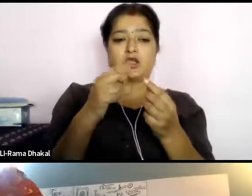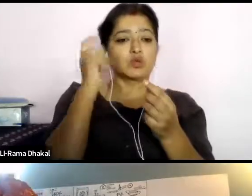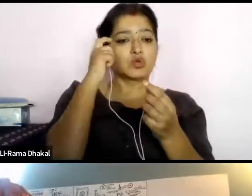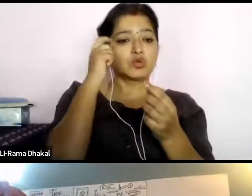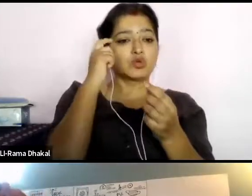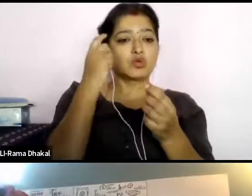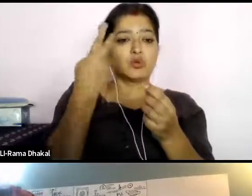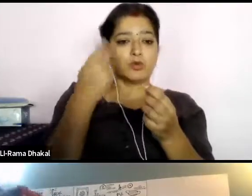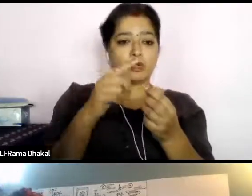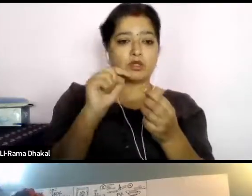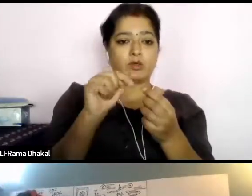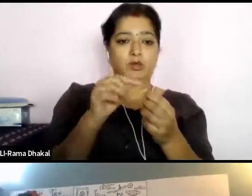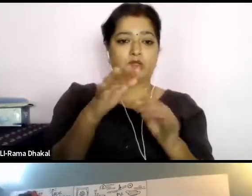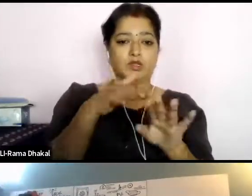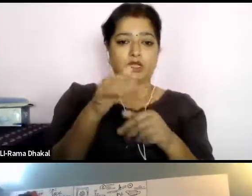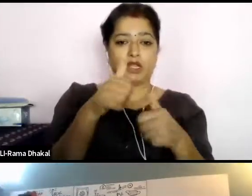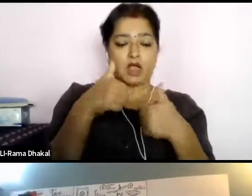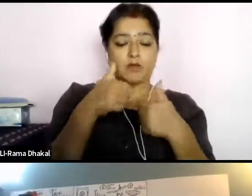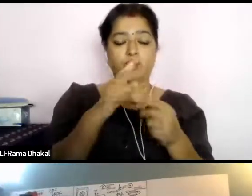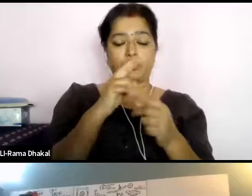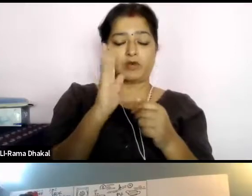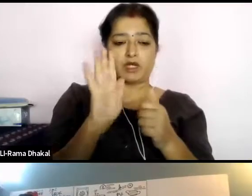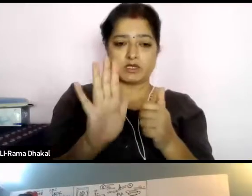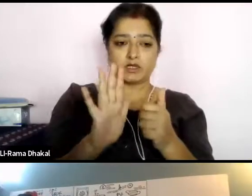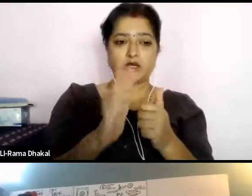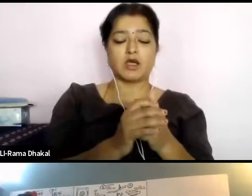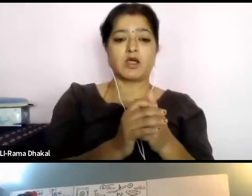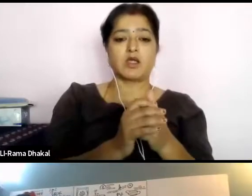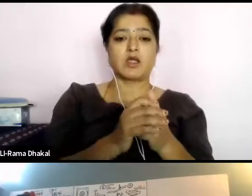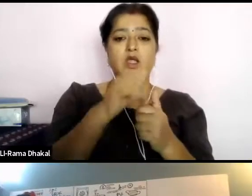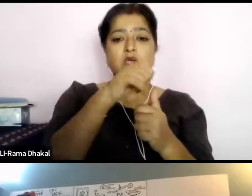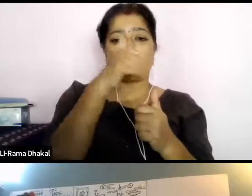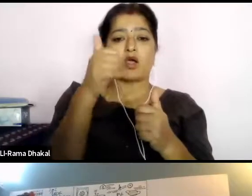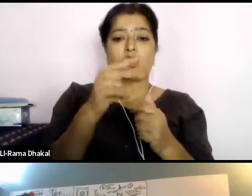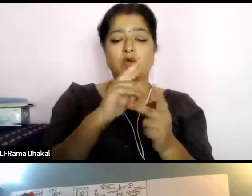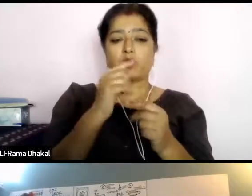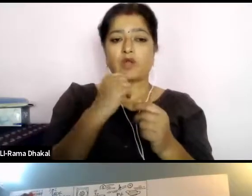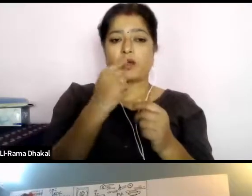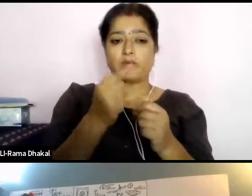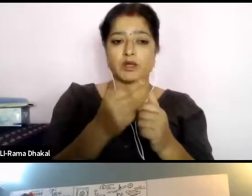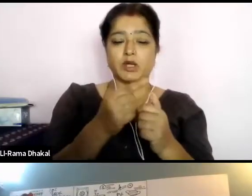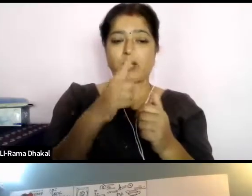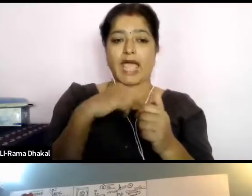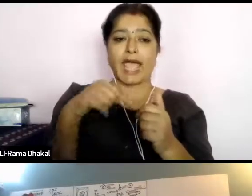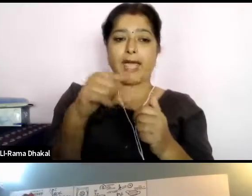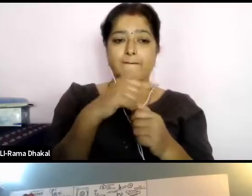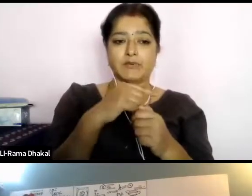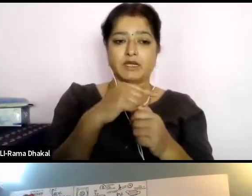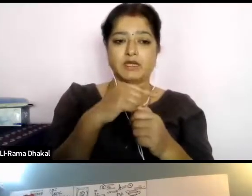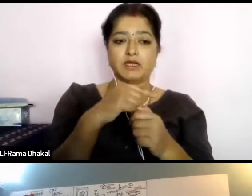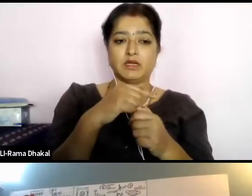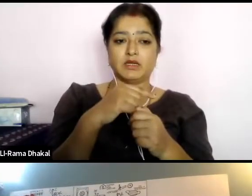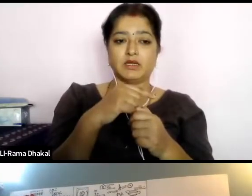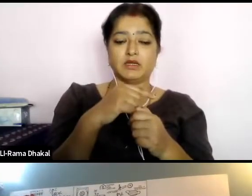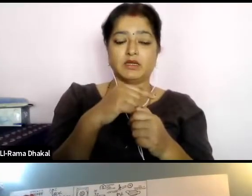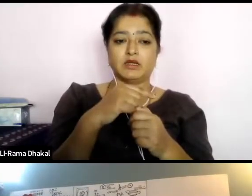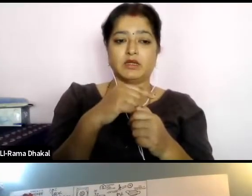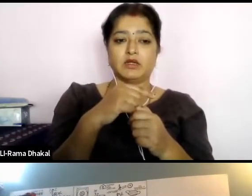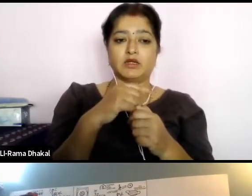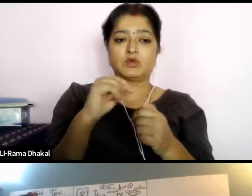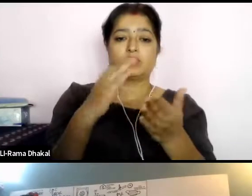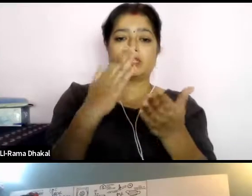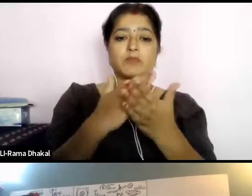don't recognize that we also have the capacities, you know, to create opportunities for saving ourselves. So thank you so much for sharing that. Before